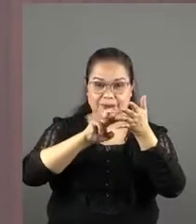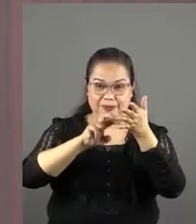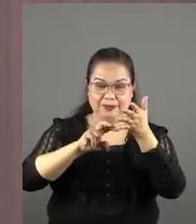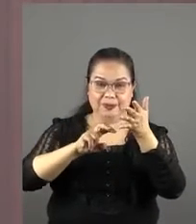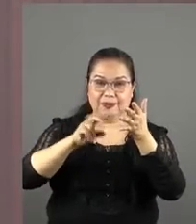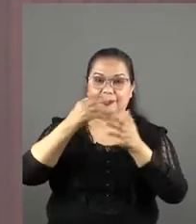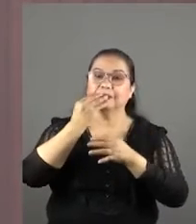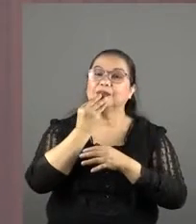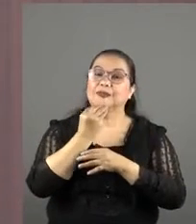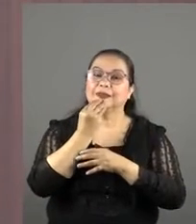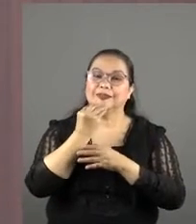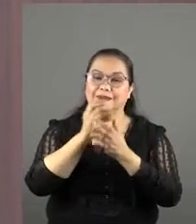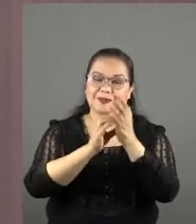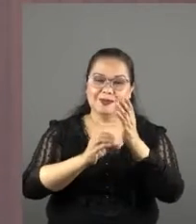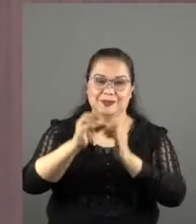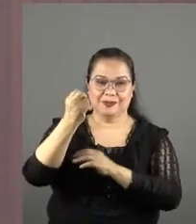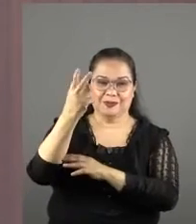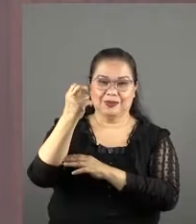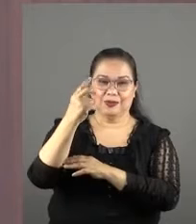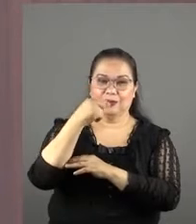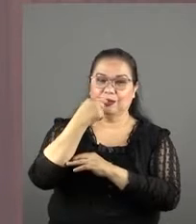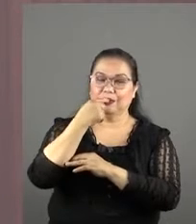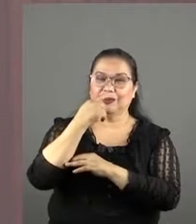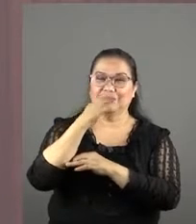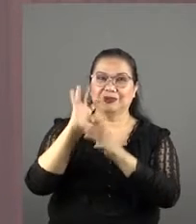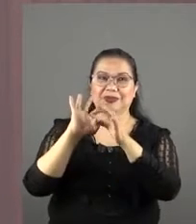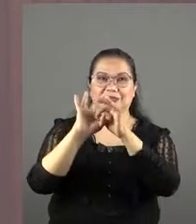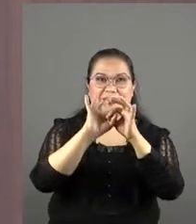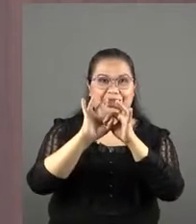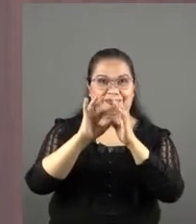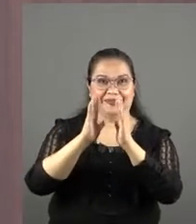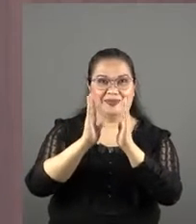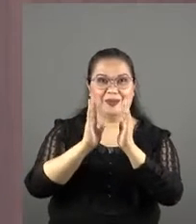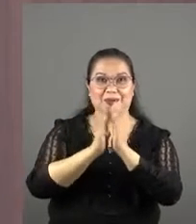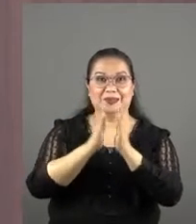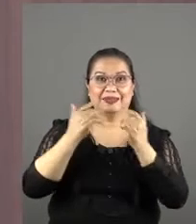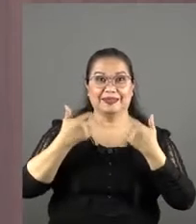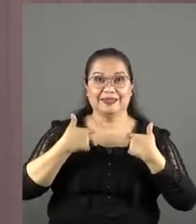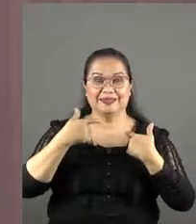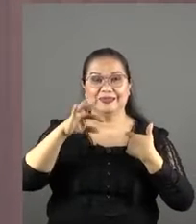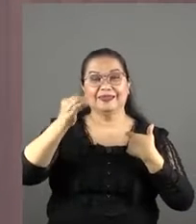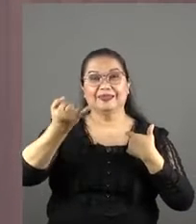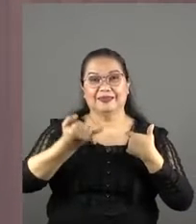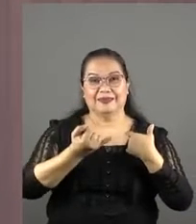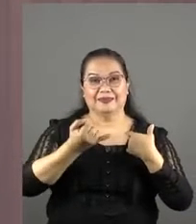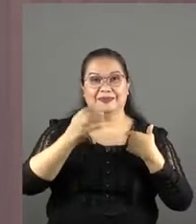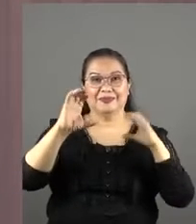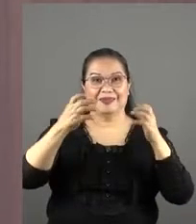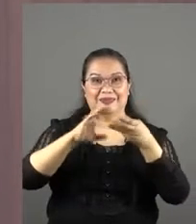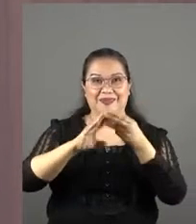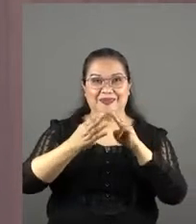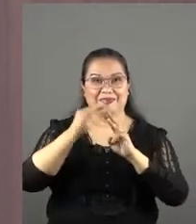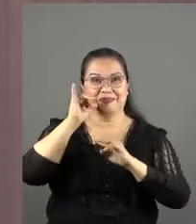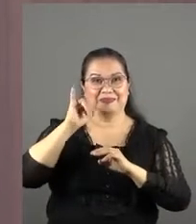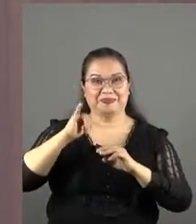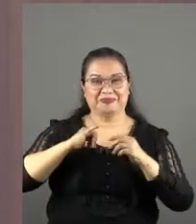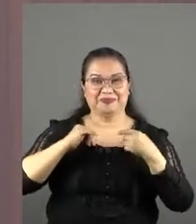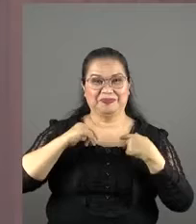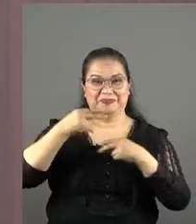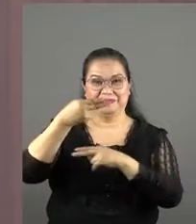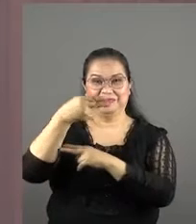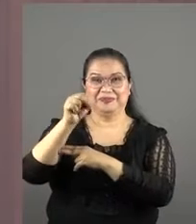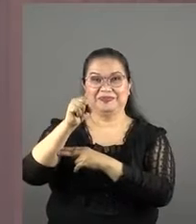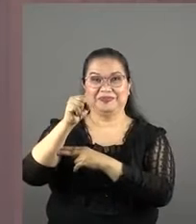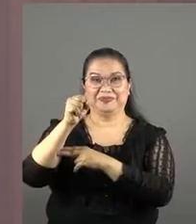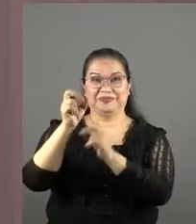found in Hebrews chapter 12. And for those who are joining us, especially online, I, I invited my classmates yesterday. We had a high school